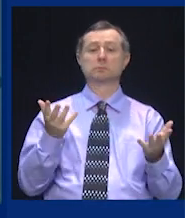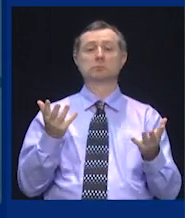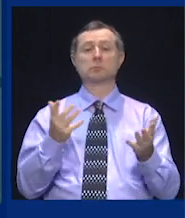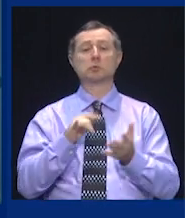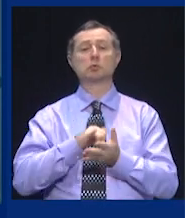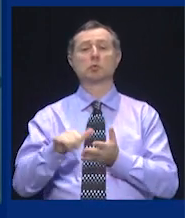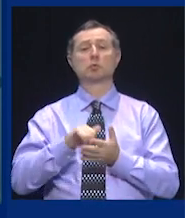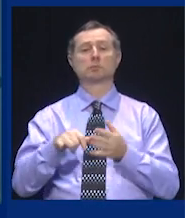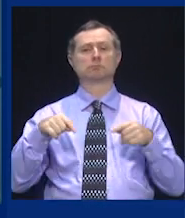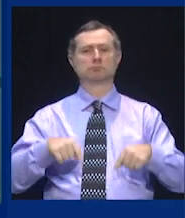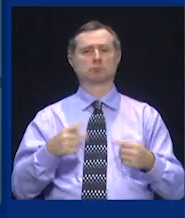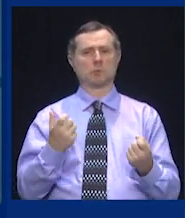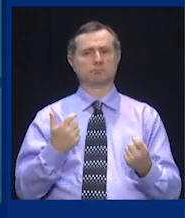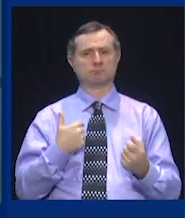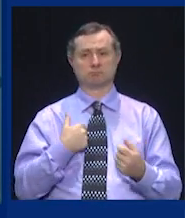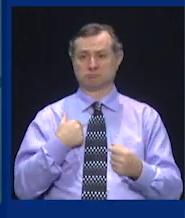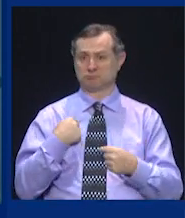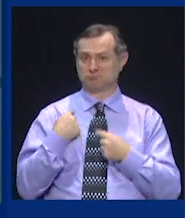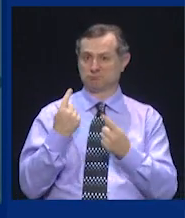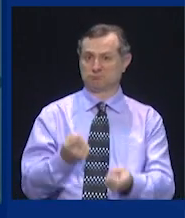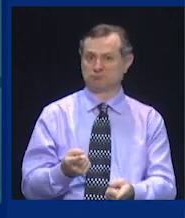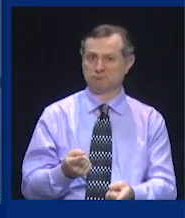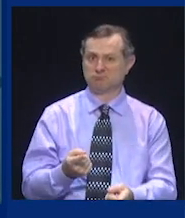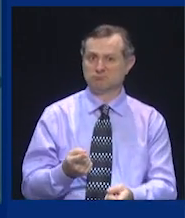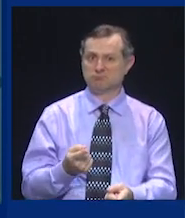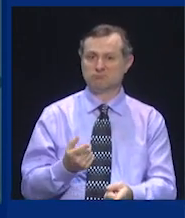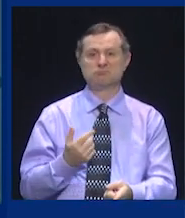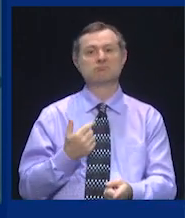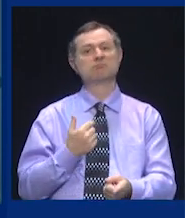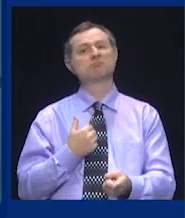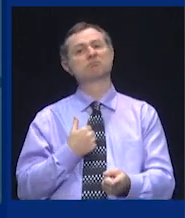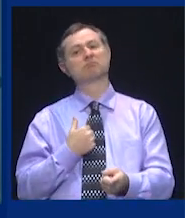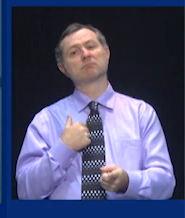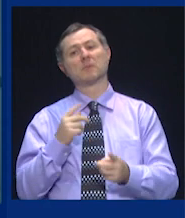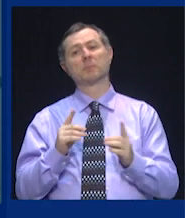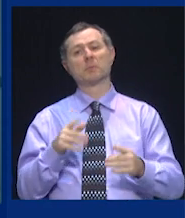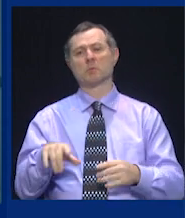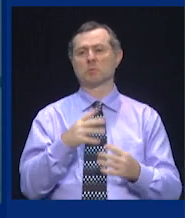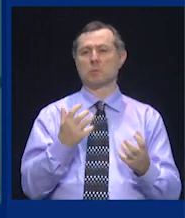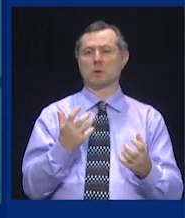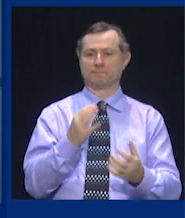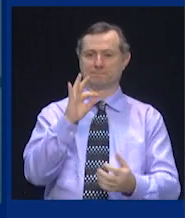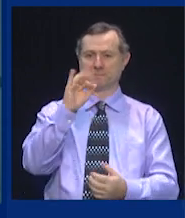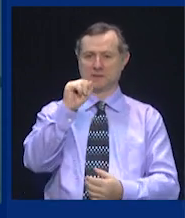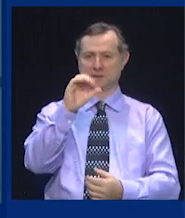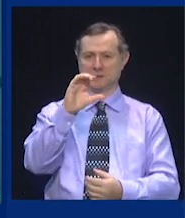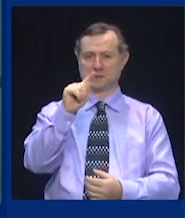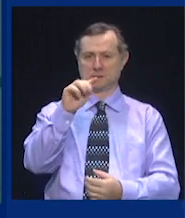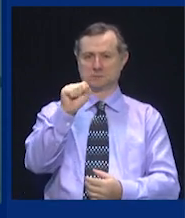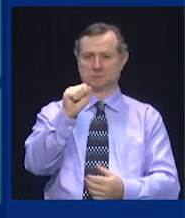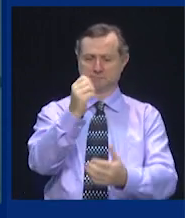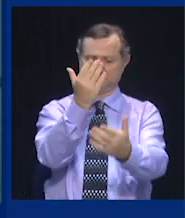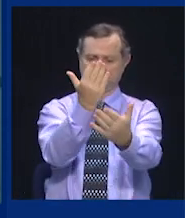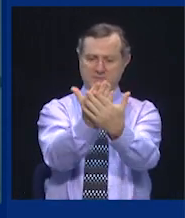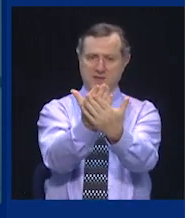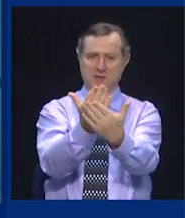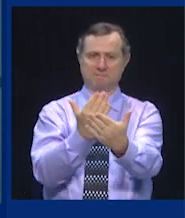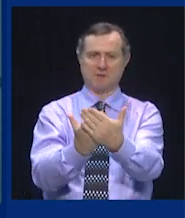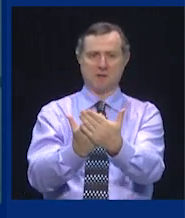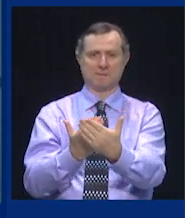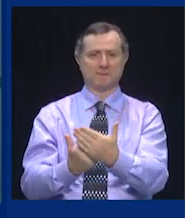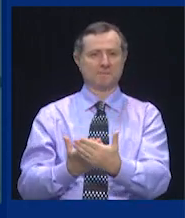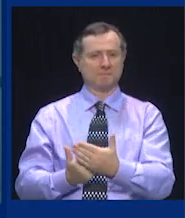and what has always worked with New Yorkers, is give us the facts. Just give me the facts. I understand you have an